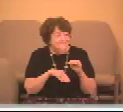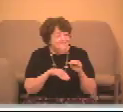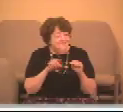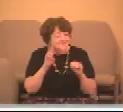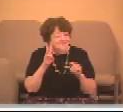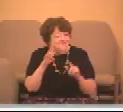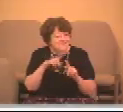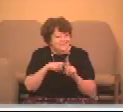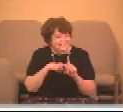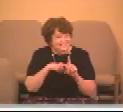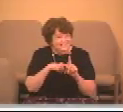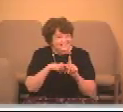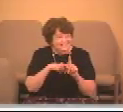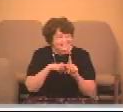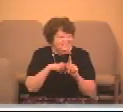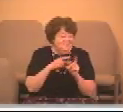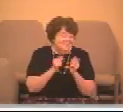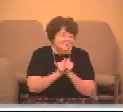6 months,